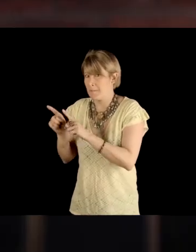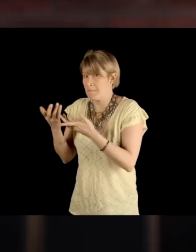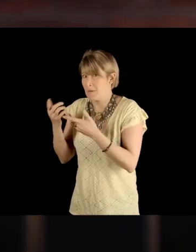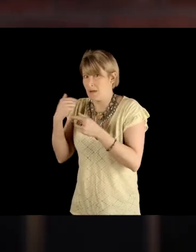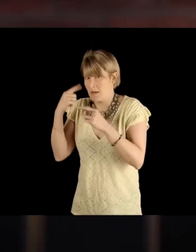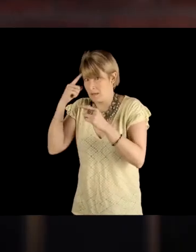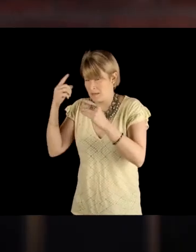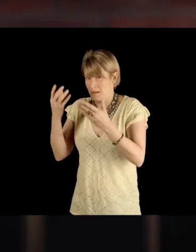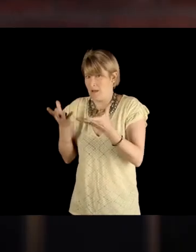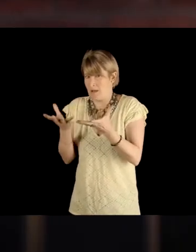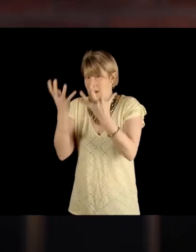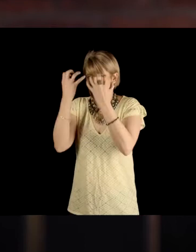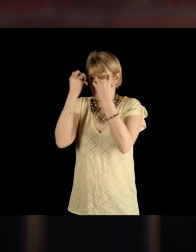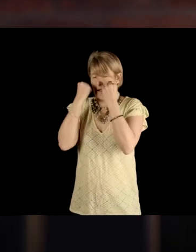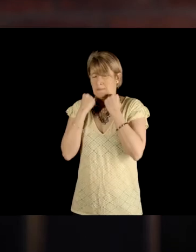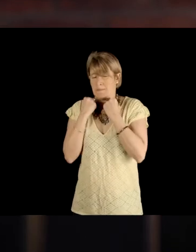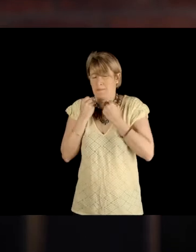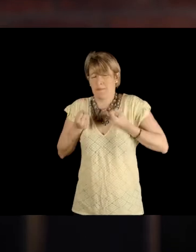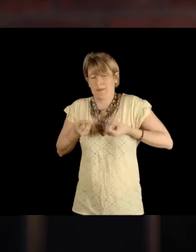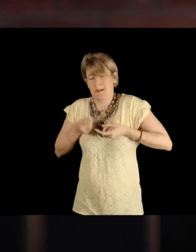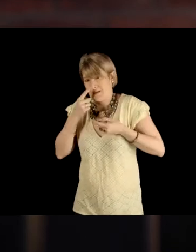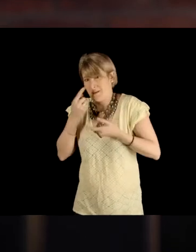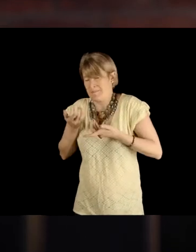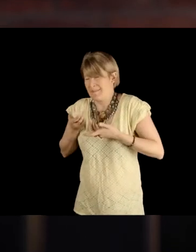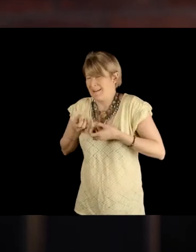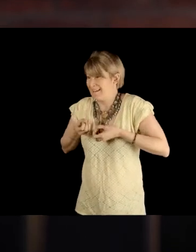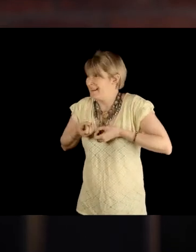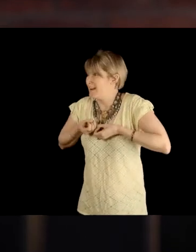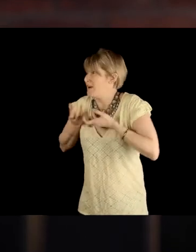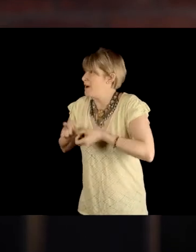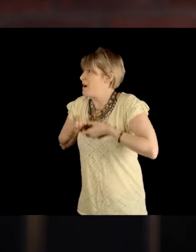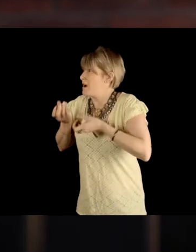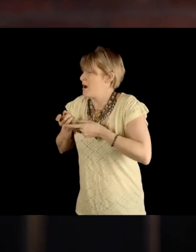to 10-15 minutes of relaxation, spending time with the family.